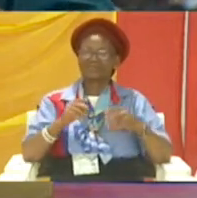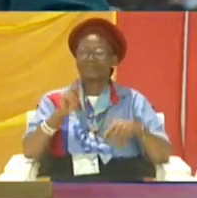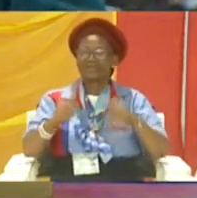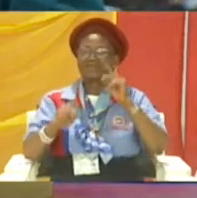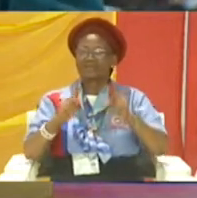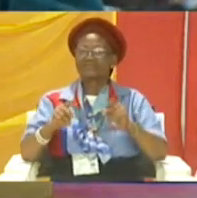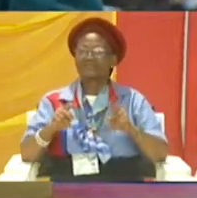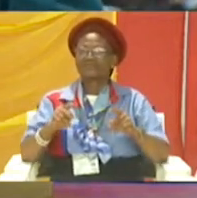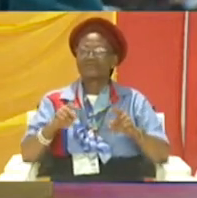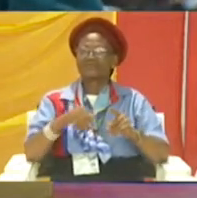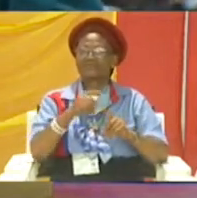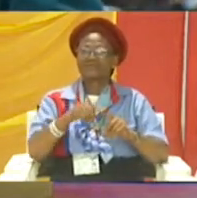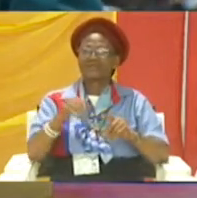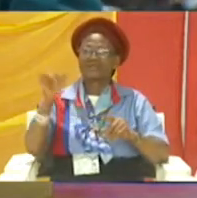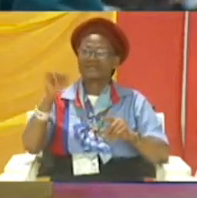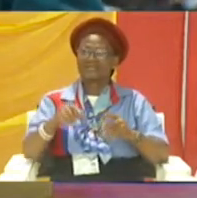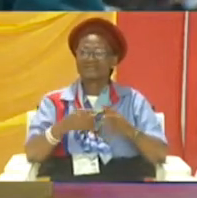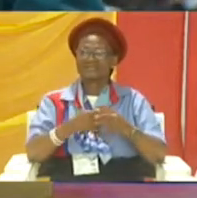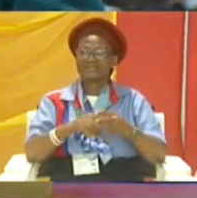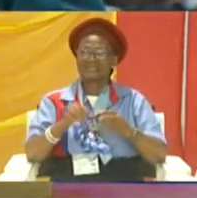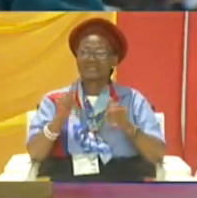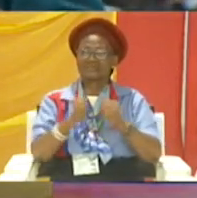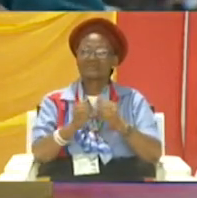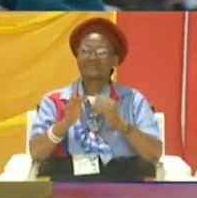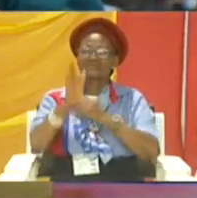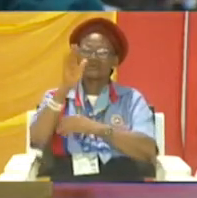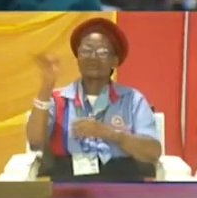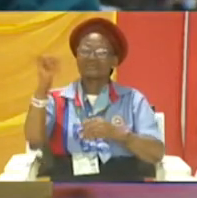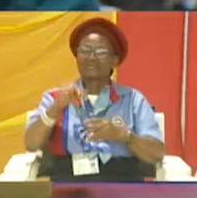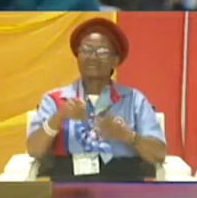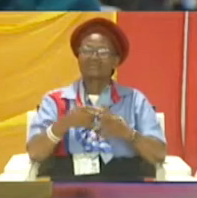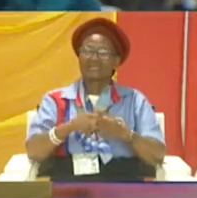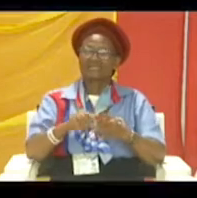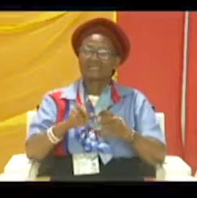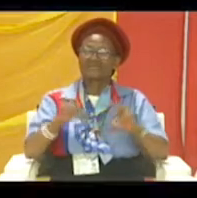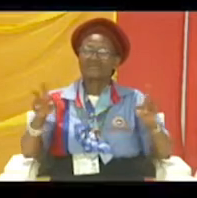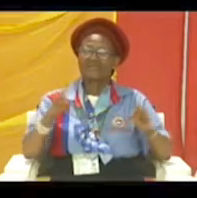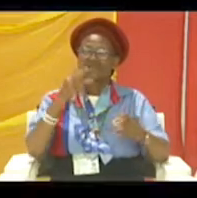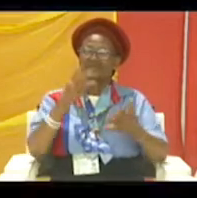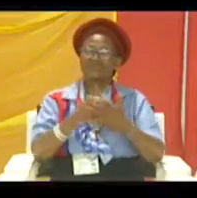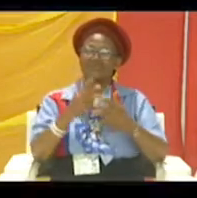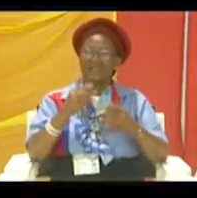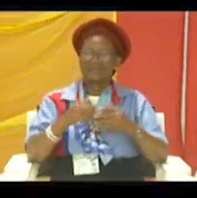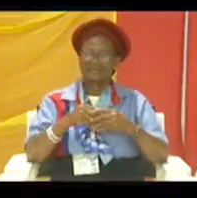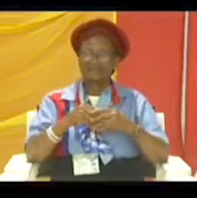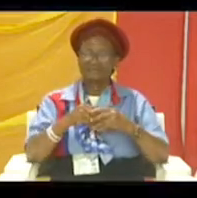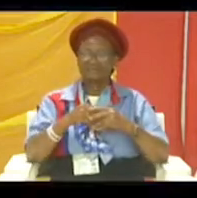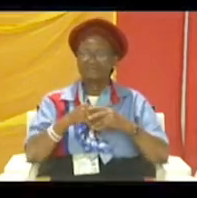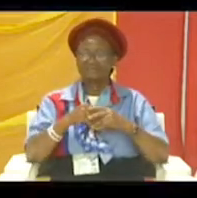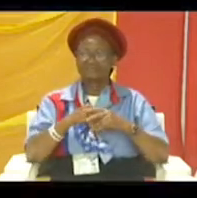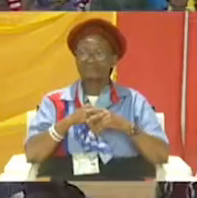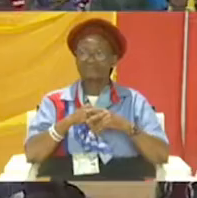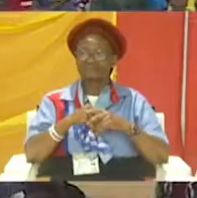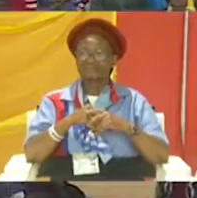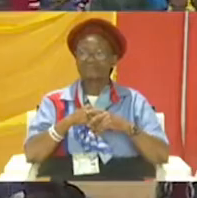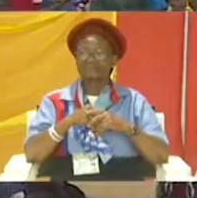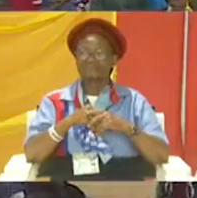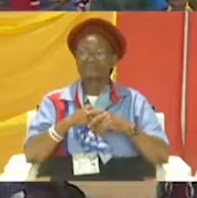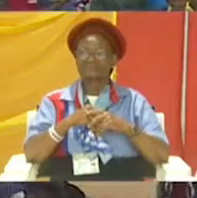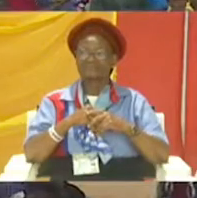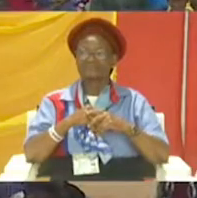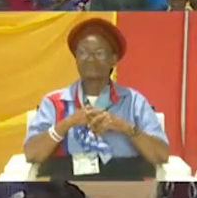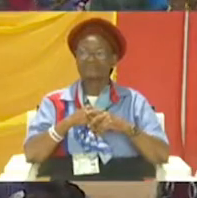people, when they started with God, they started very well. Since